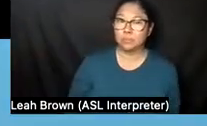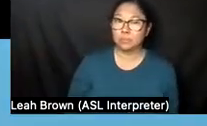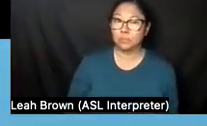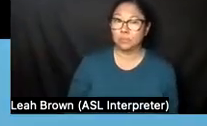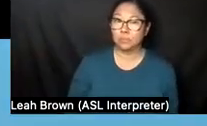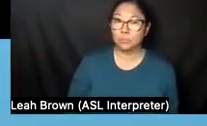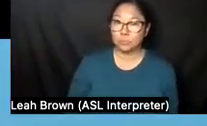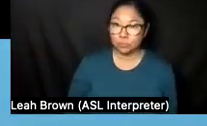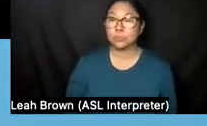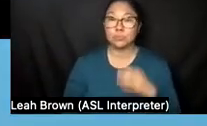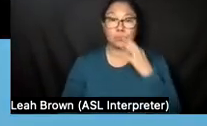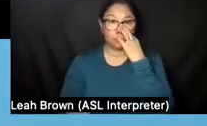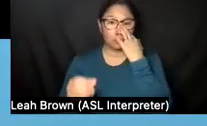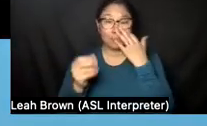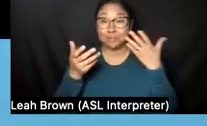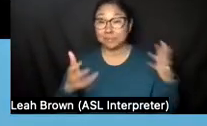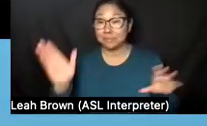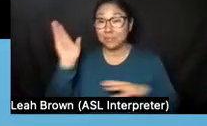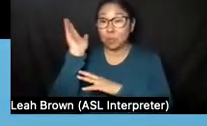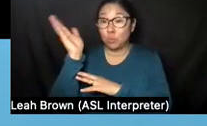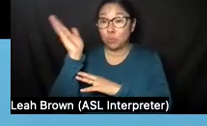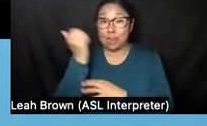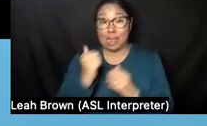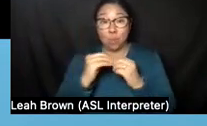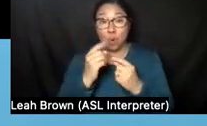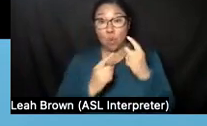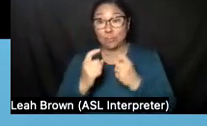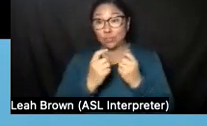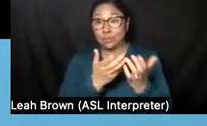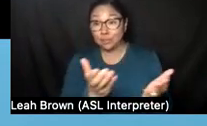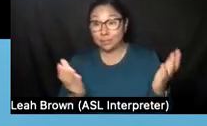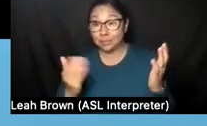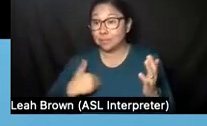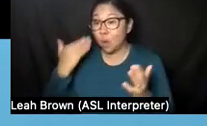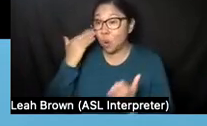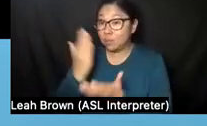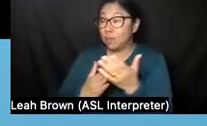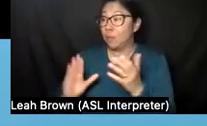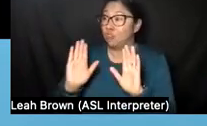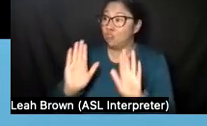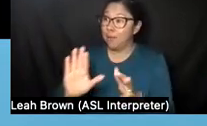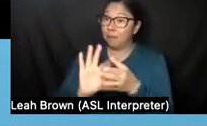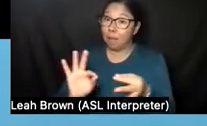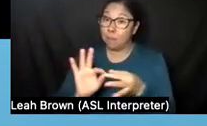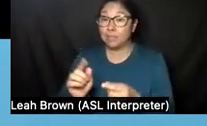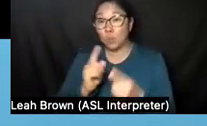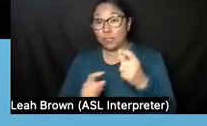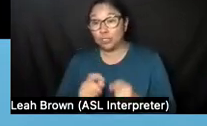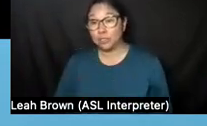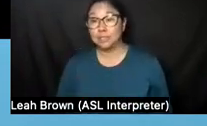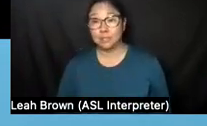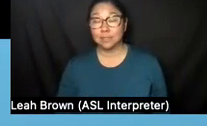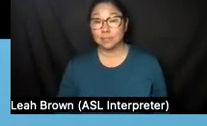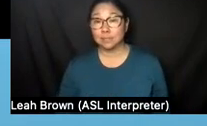That's all our presentation. Are any more questions that you guys had? I know you've had some great comments and questions. I